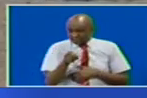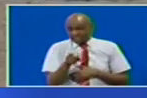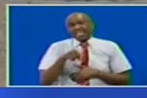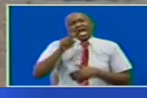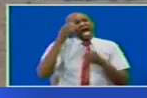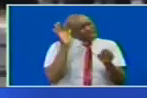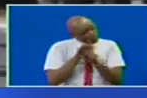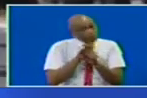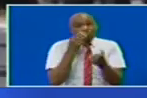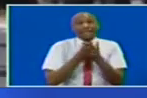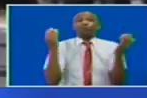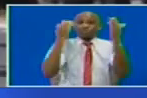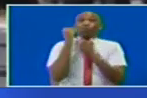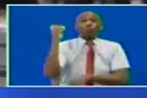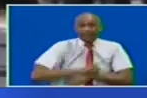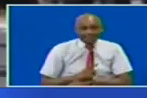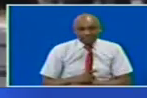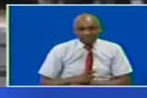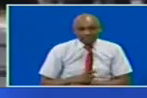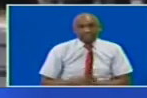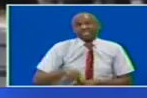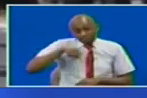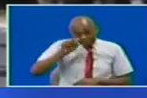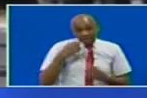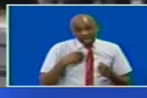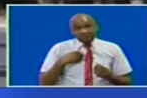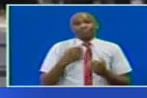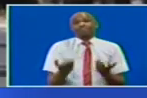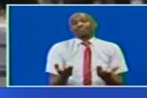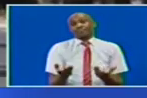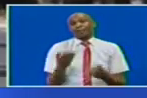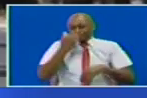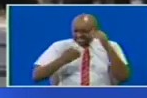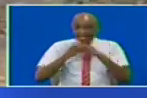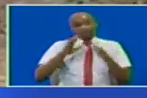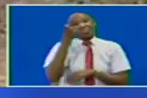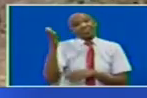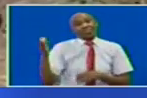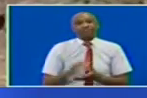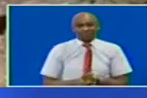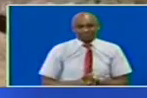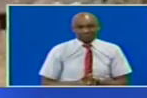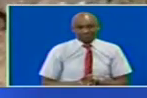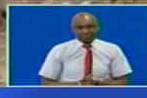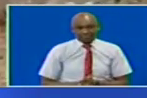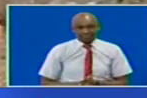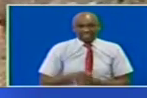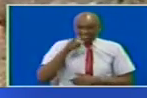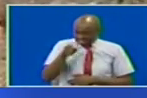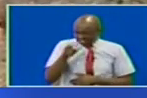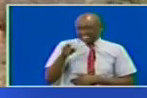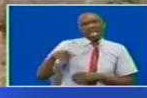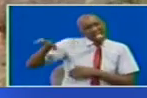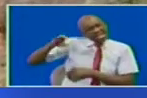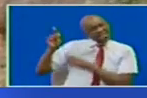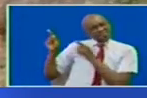made millions overnight. Many of them said to own palatial homes at this posh estate, Bofa. Bofa is not your ordinary